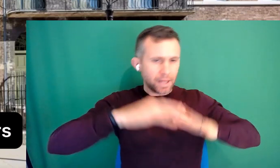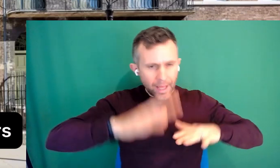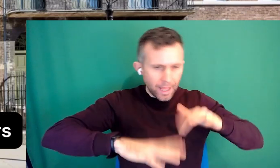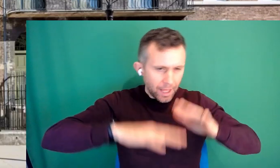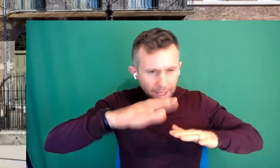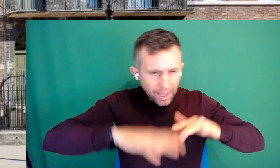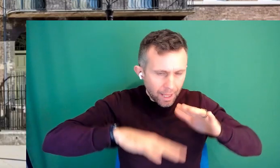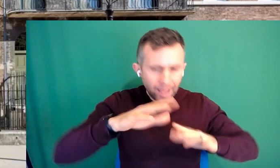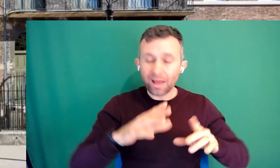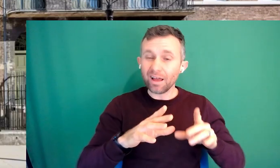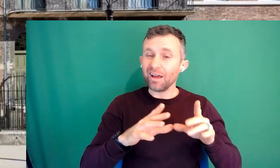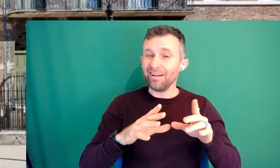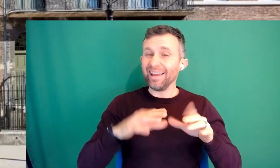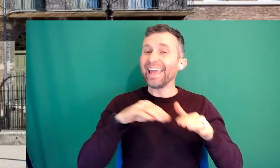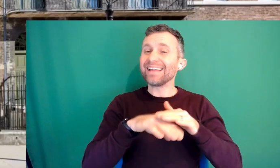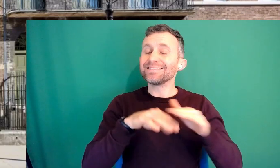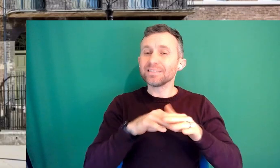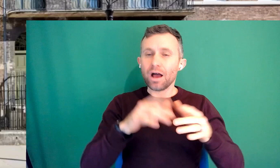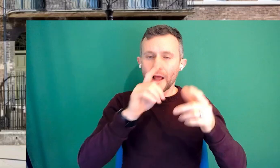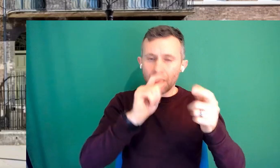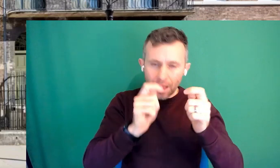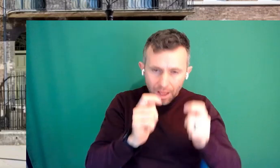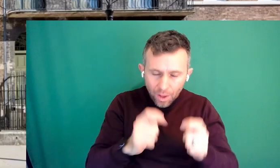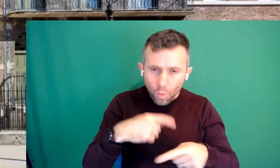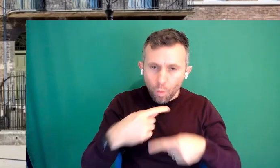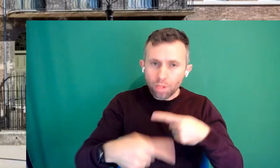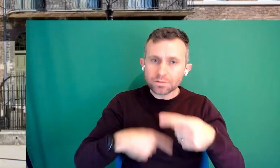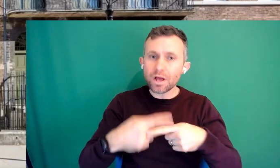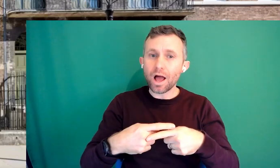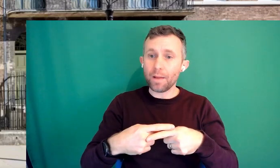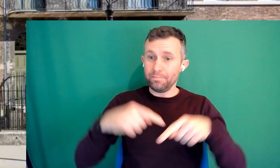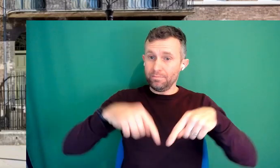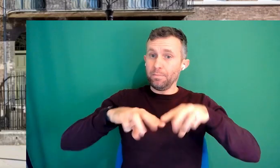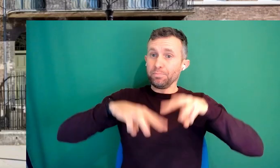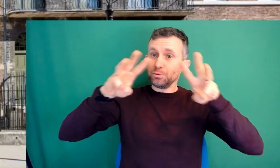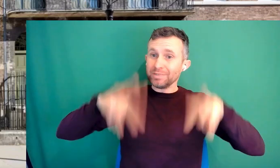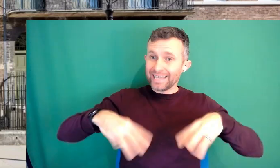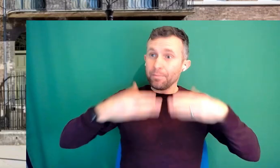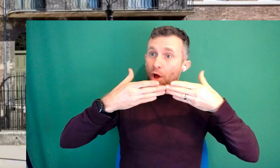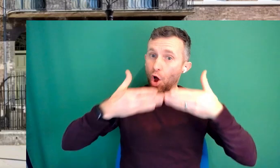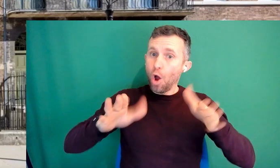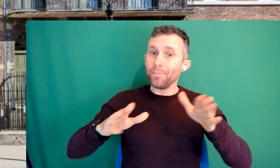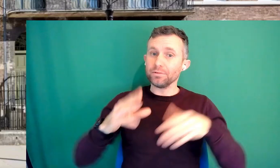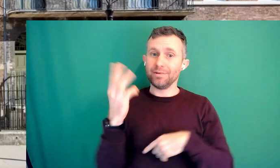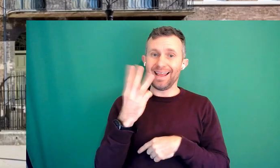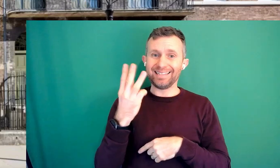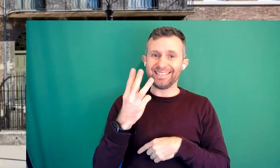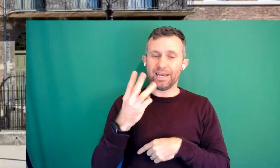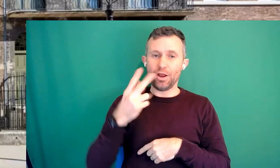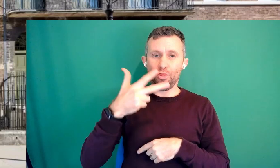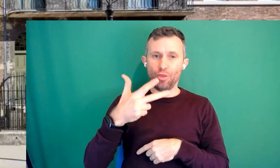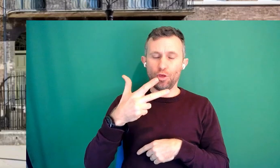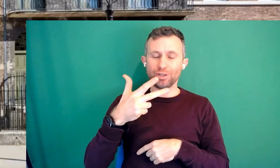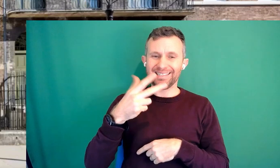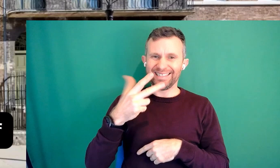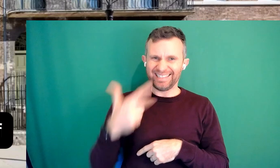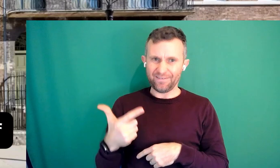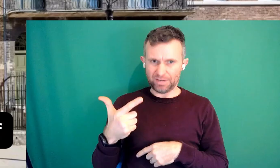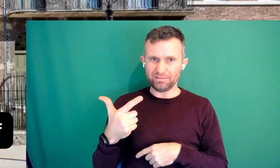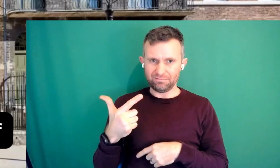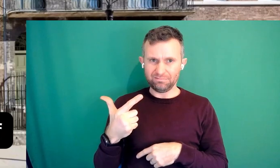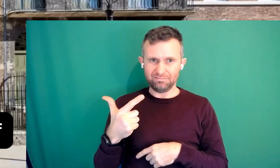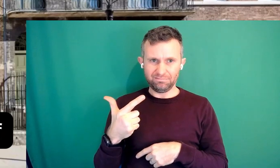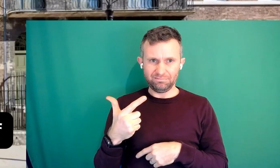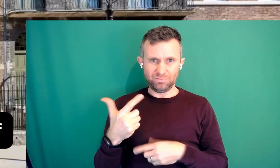over the years for safety, I am happy to say we have always been free. As this is Sir John Soane's museum, I think I